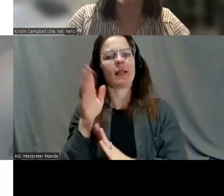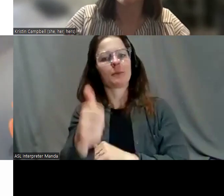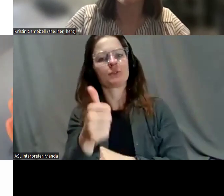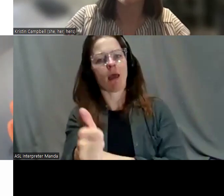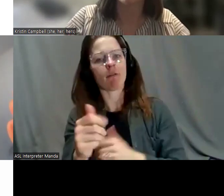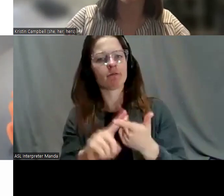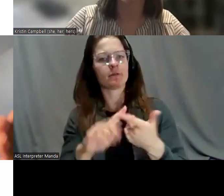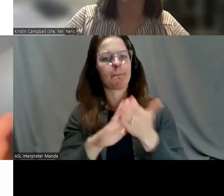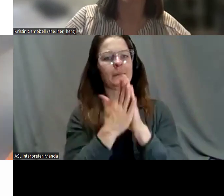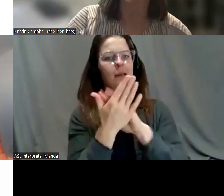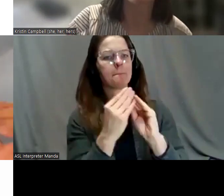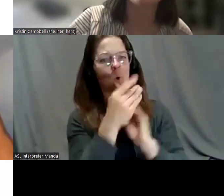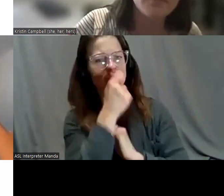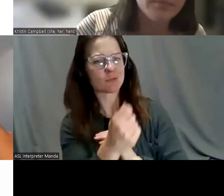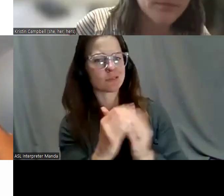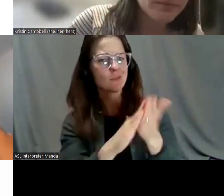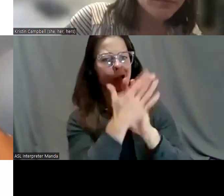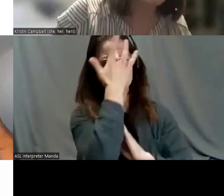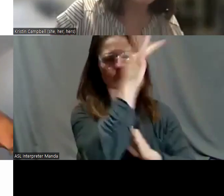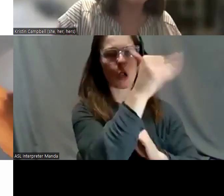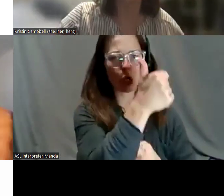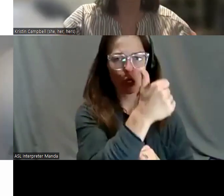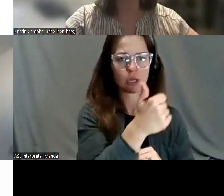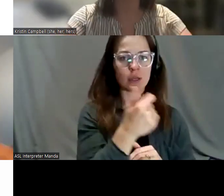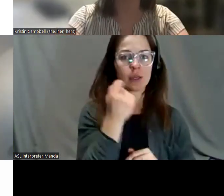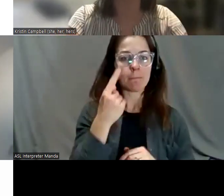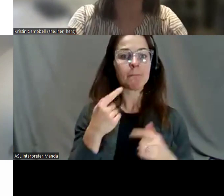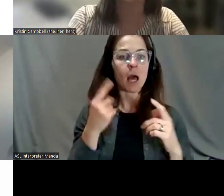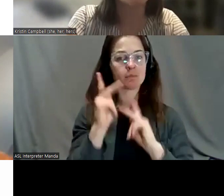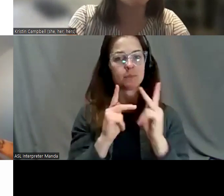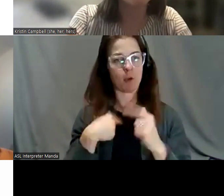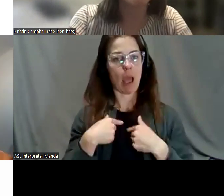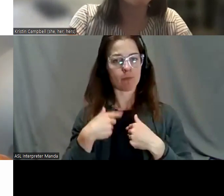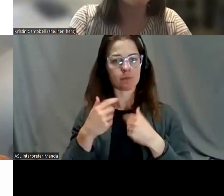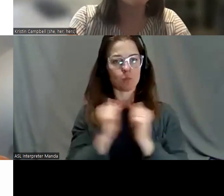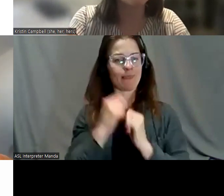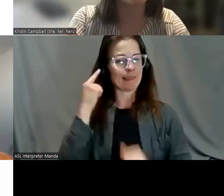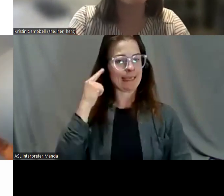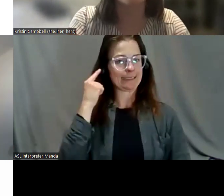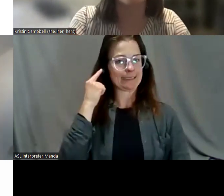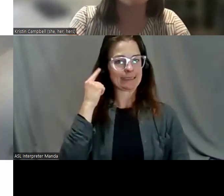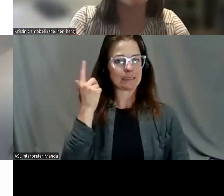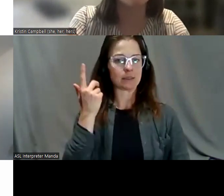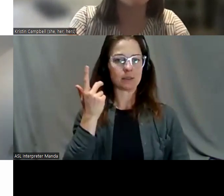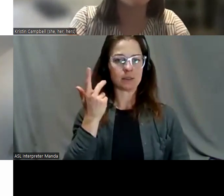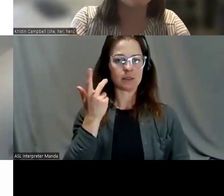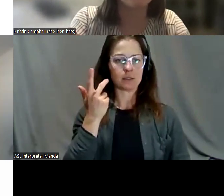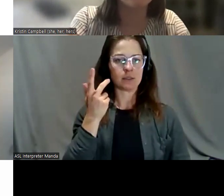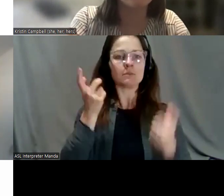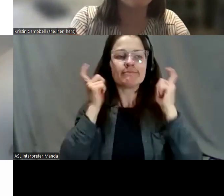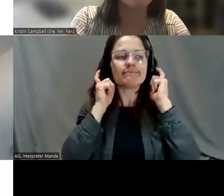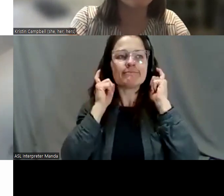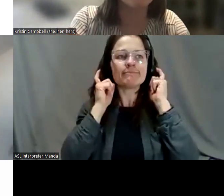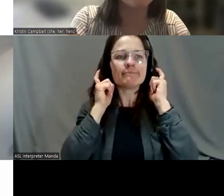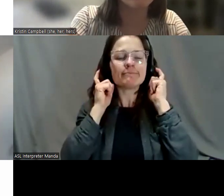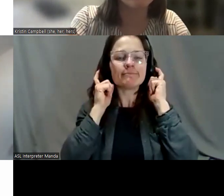interesting, intelligent. But when somebody wears these, as I do usually when I'm riding in the train, people might just look at me and dismiss me as